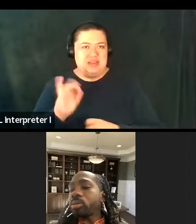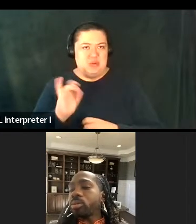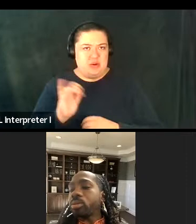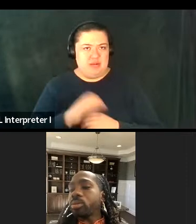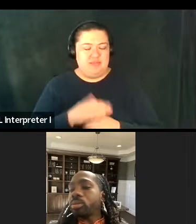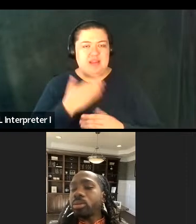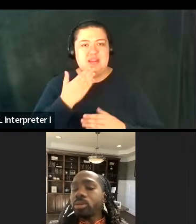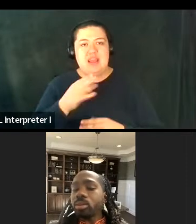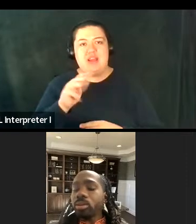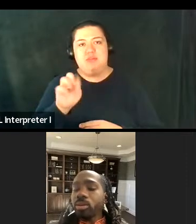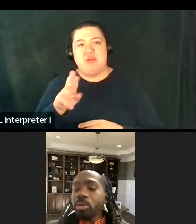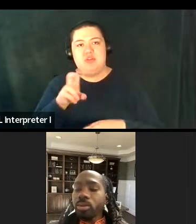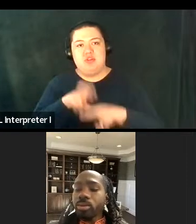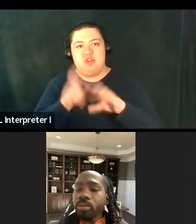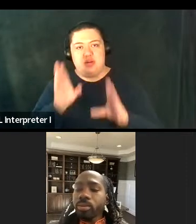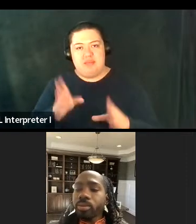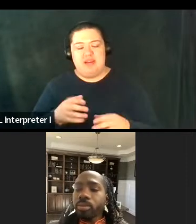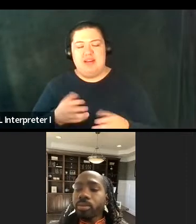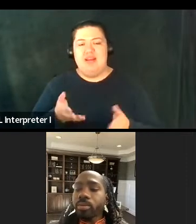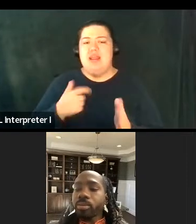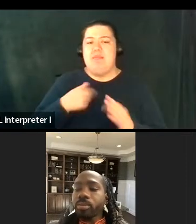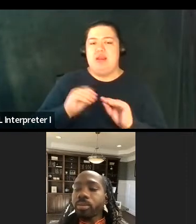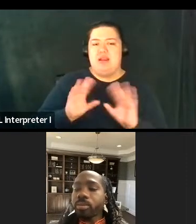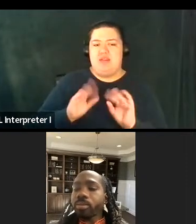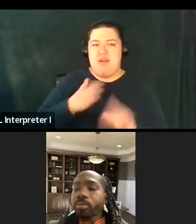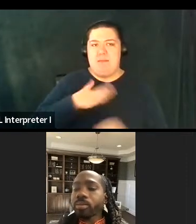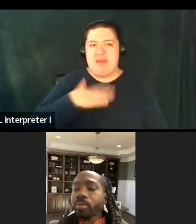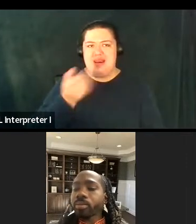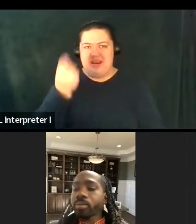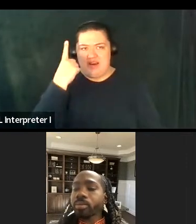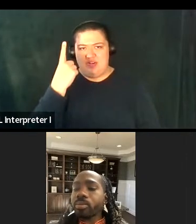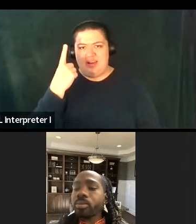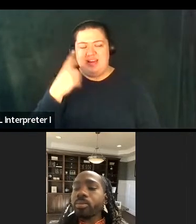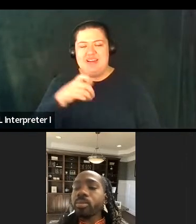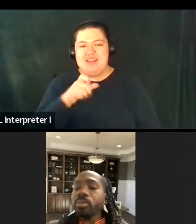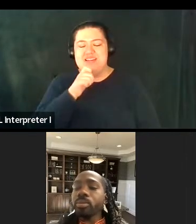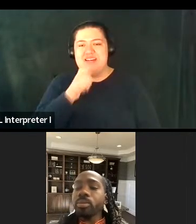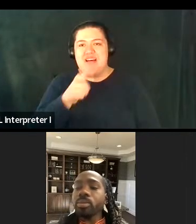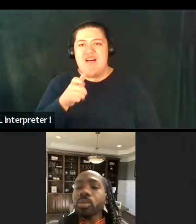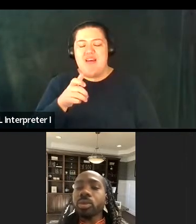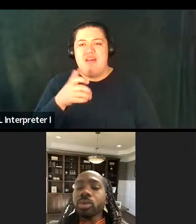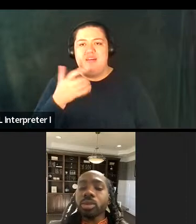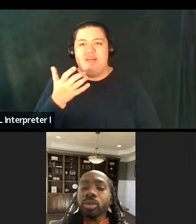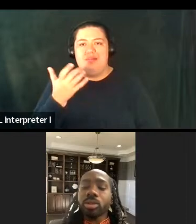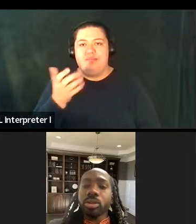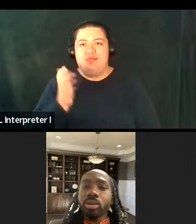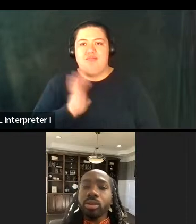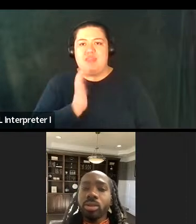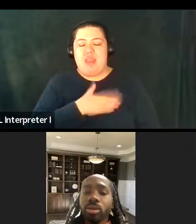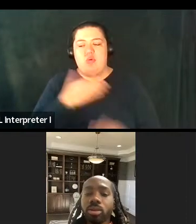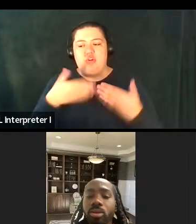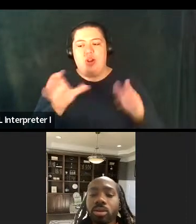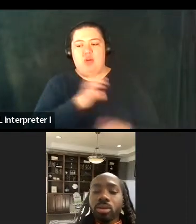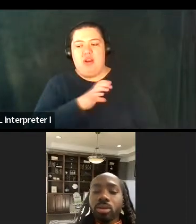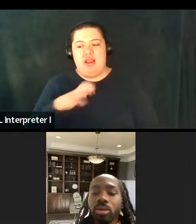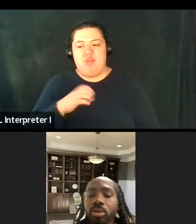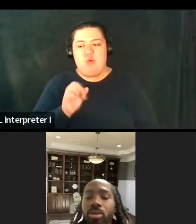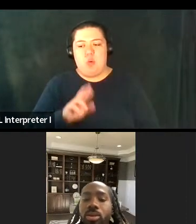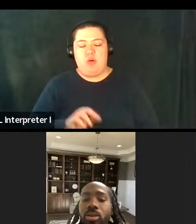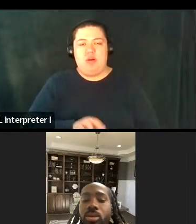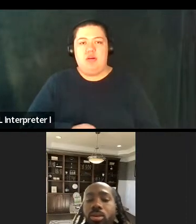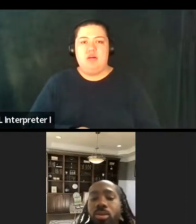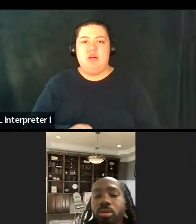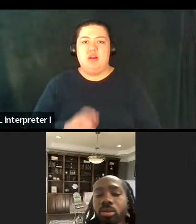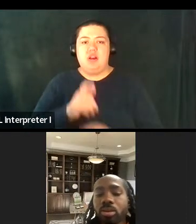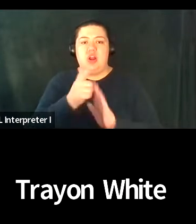Thank you, Mr. Chairman. Let me clarify. My understanding is it's not like our general counsel or attorneys